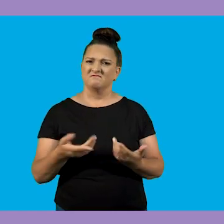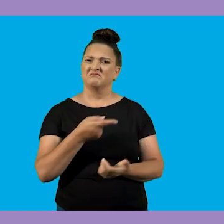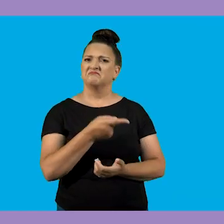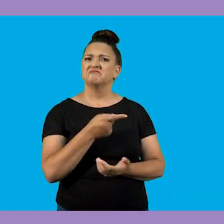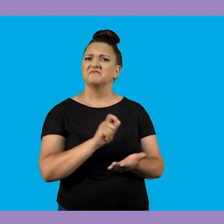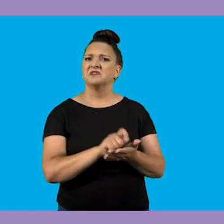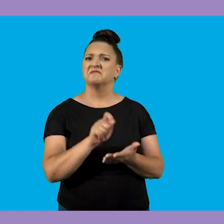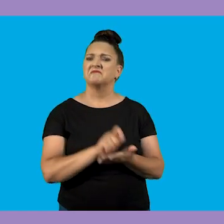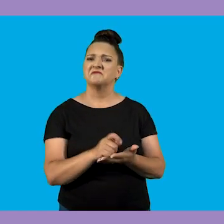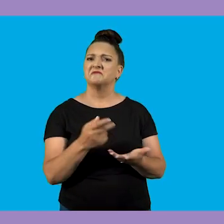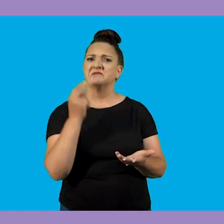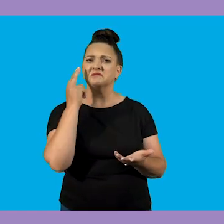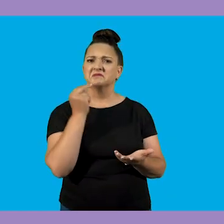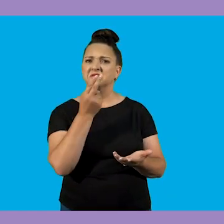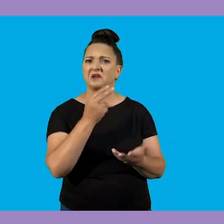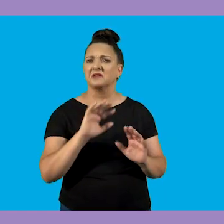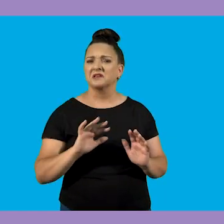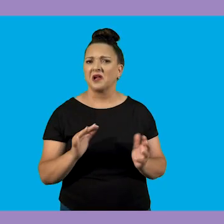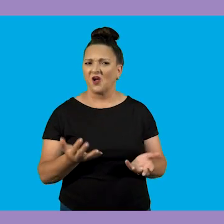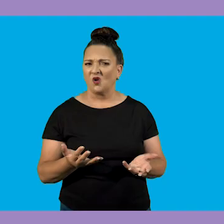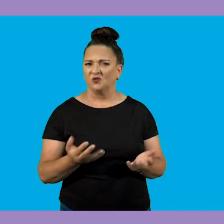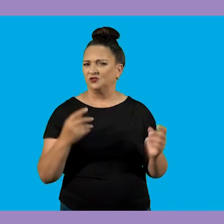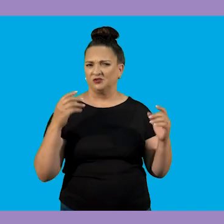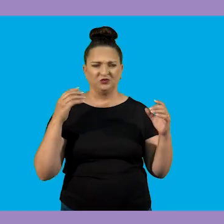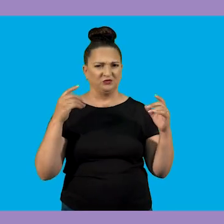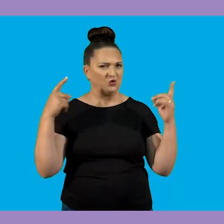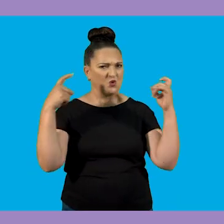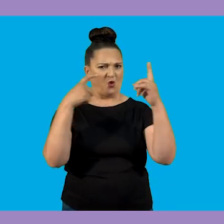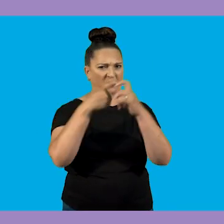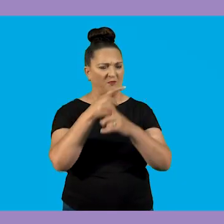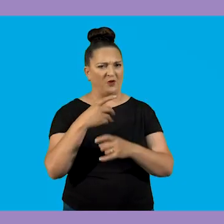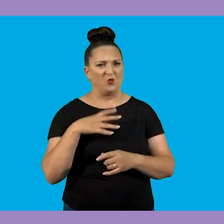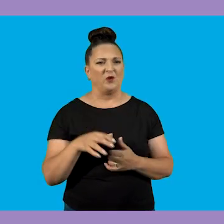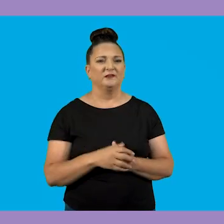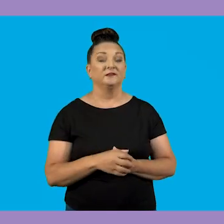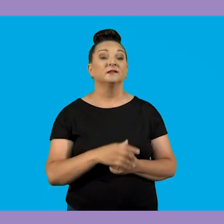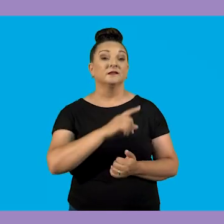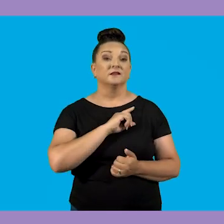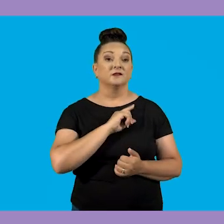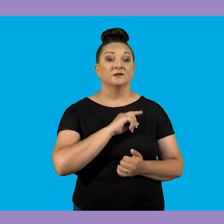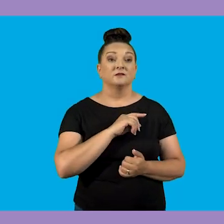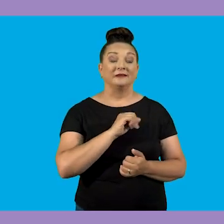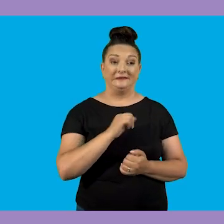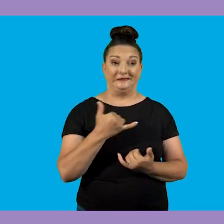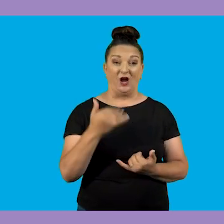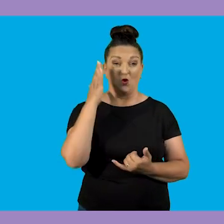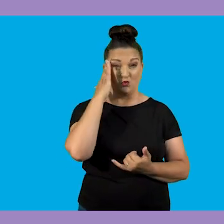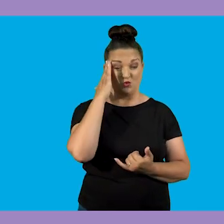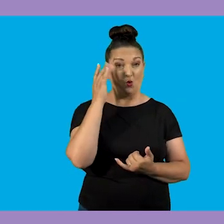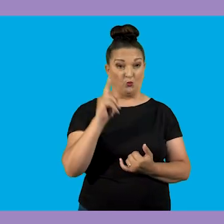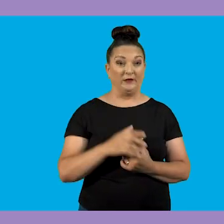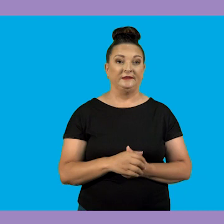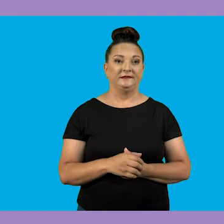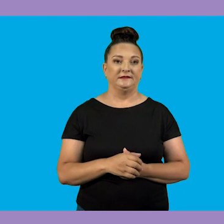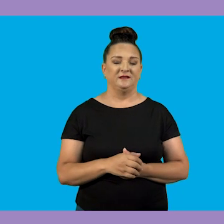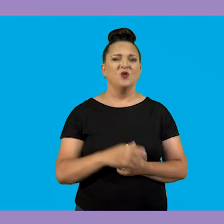But how can I write this so that it is more presentable and less complicated? Firstly, we know that we are going to